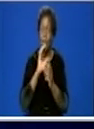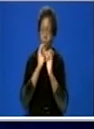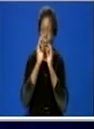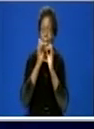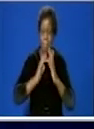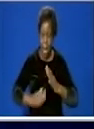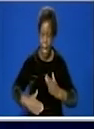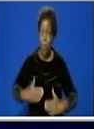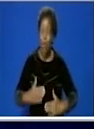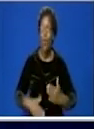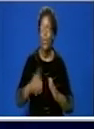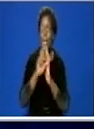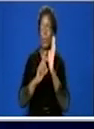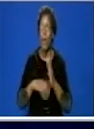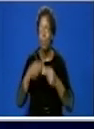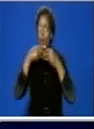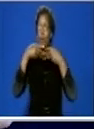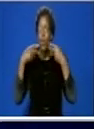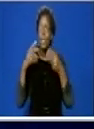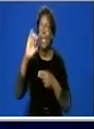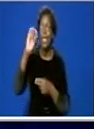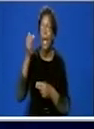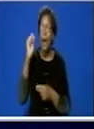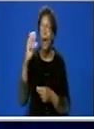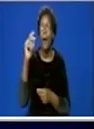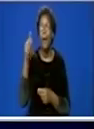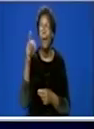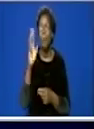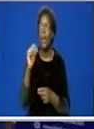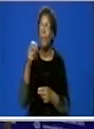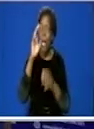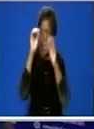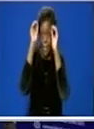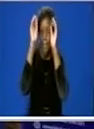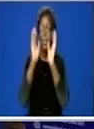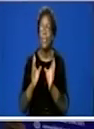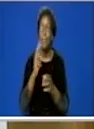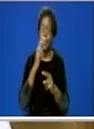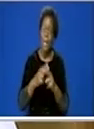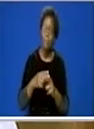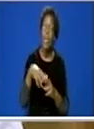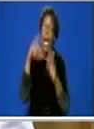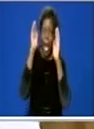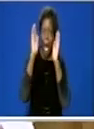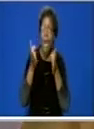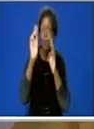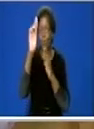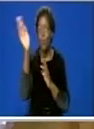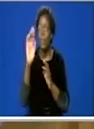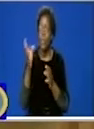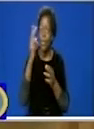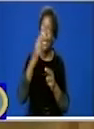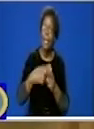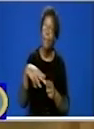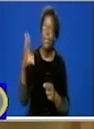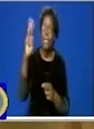lesson. I'm your host for the day, Jack Mutinda, and I am with the ABLE teacher. Hello, viewer. My name is Michael,